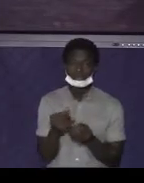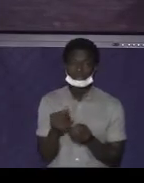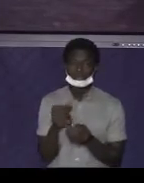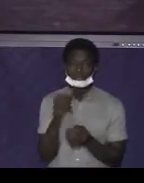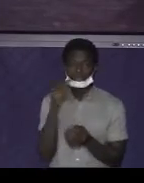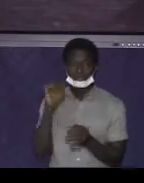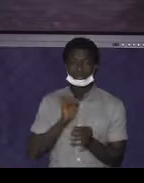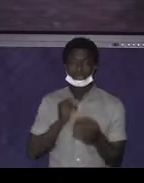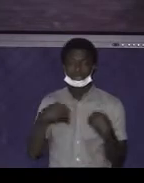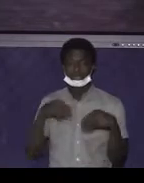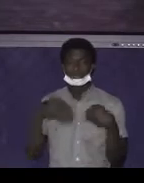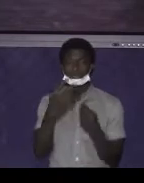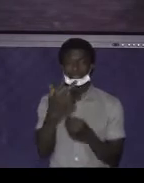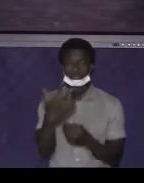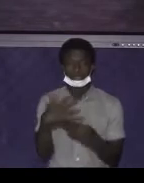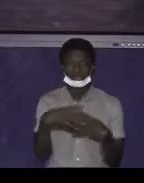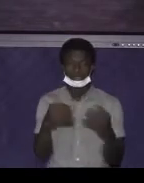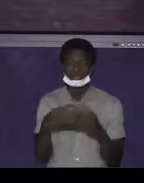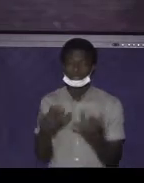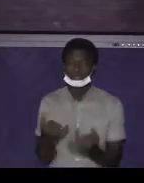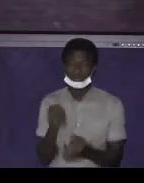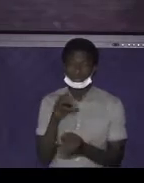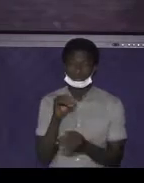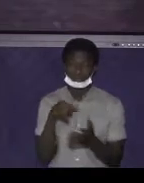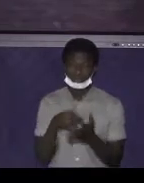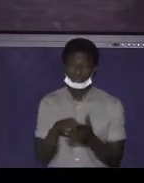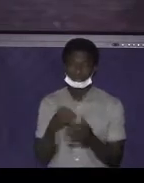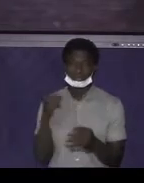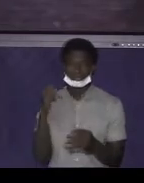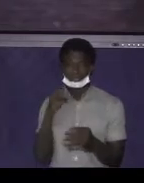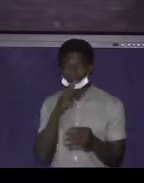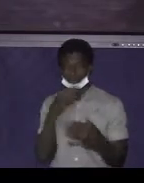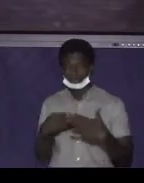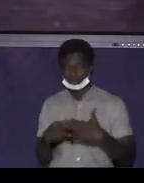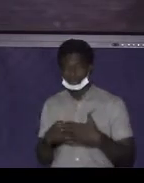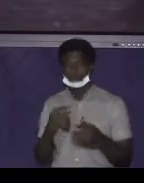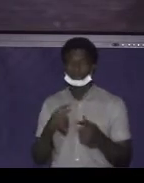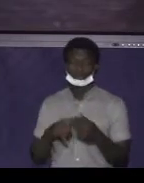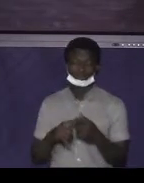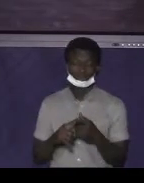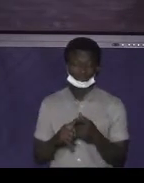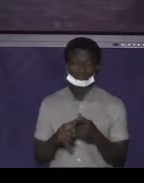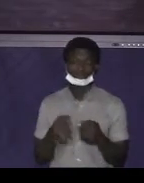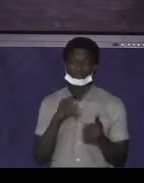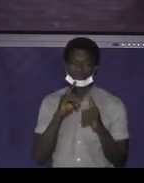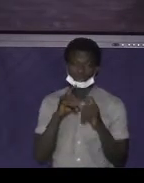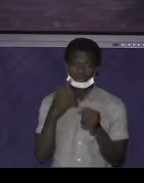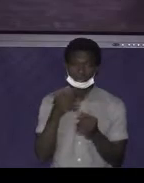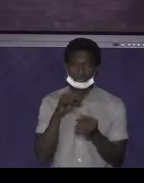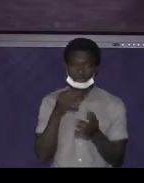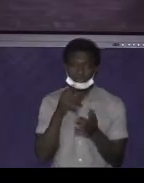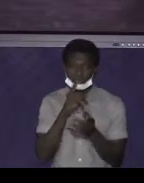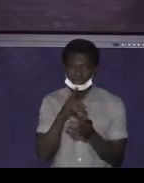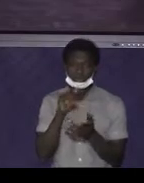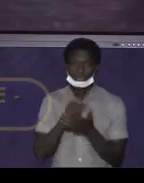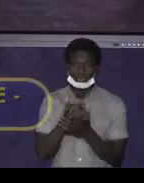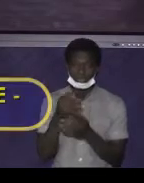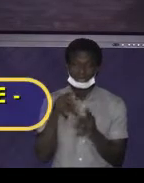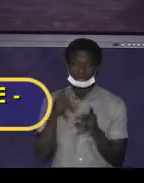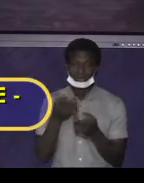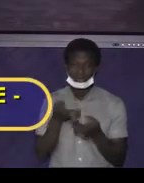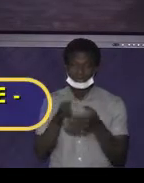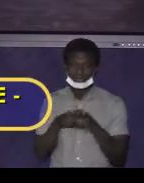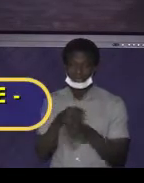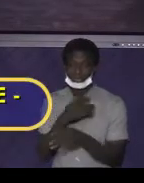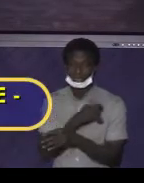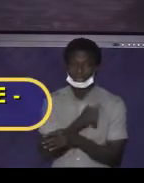3 sentences now. So it should be close to, it should express the fact that the person died.